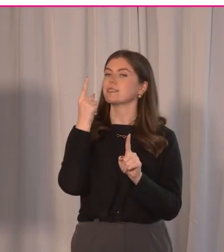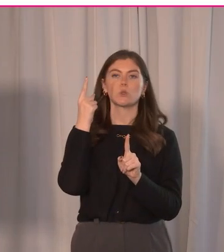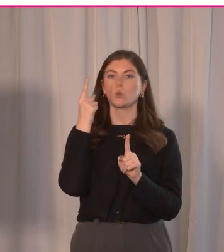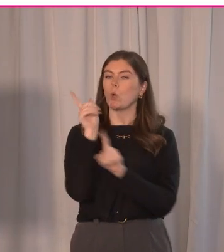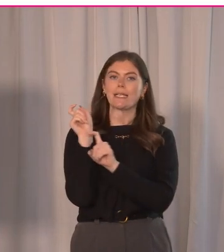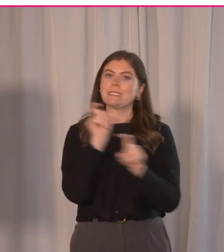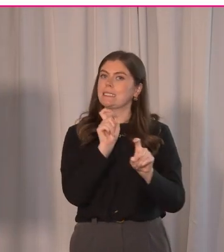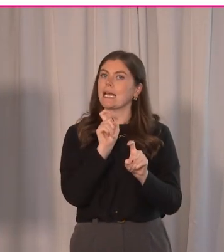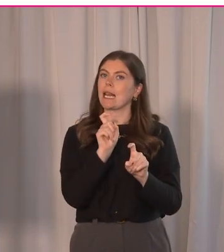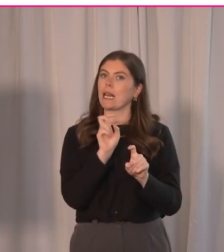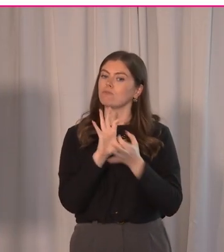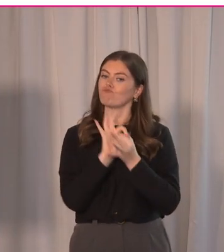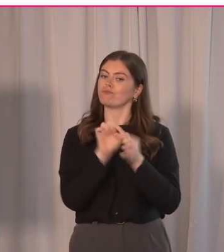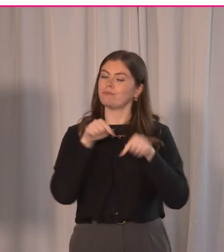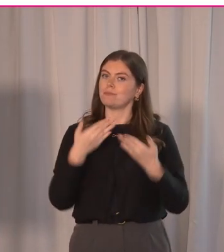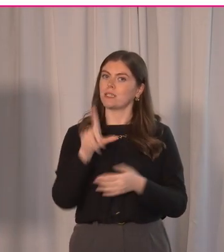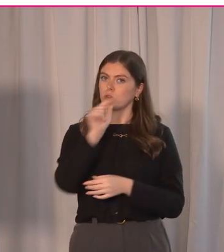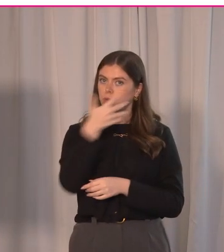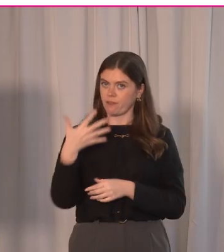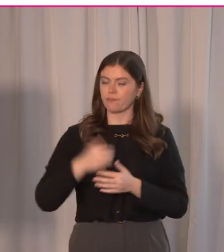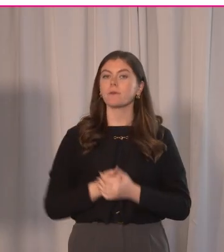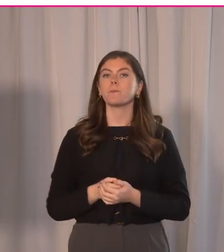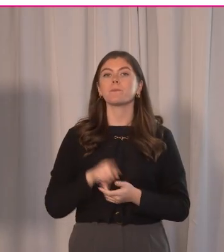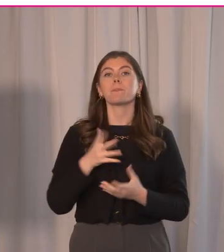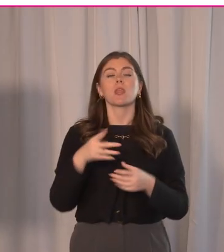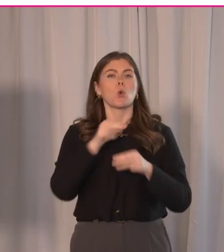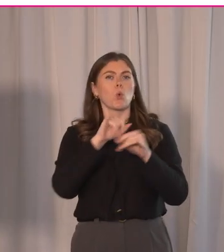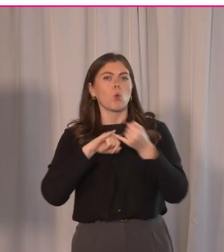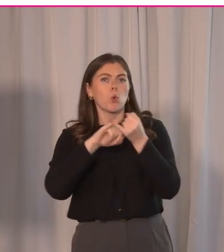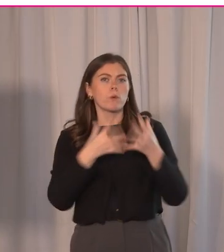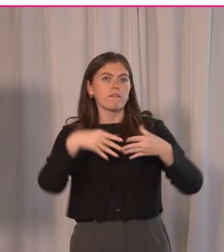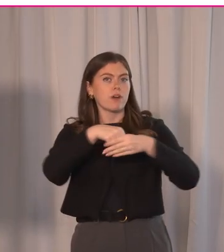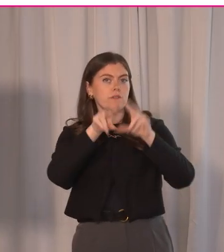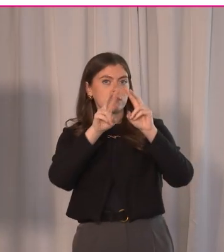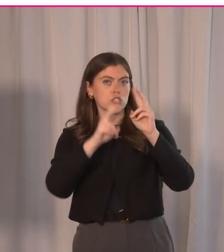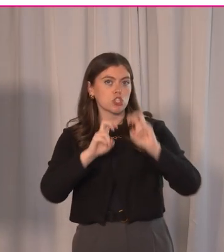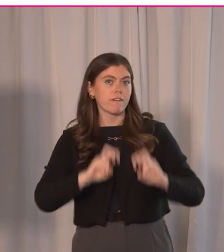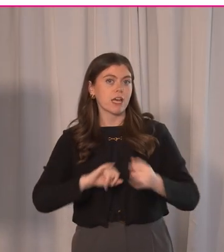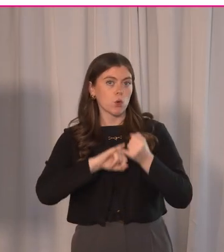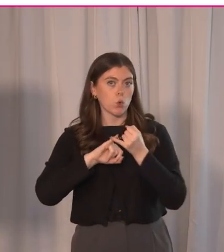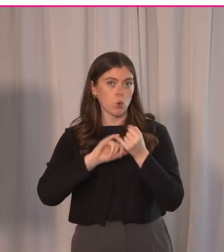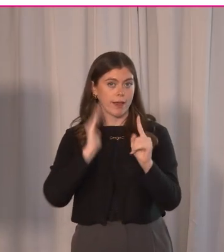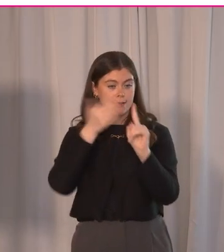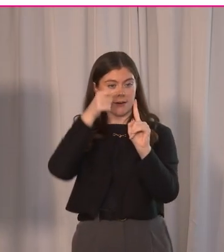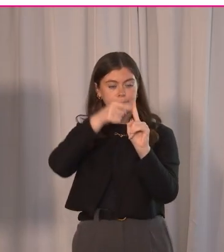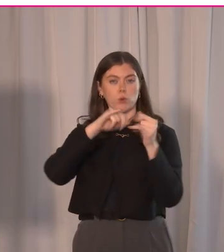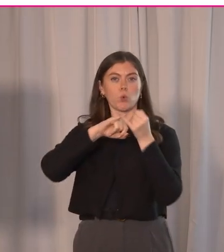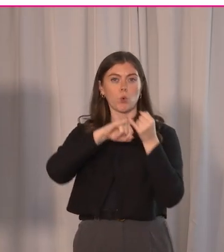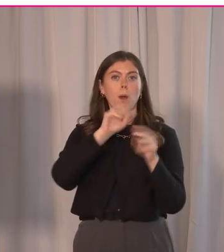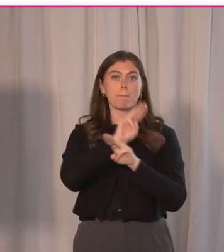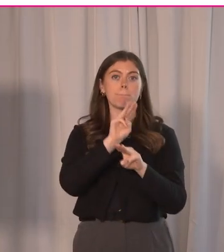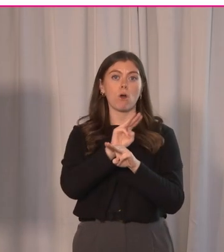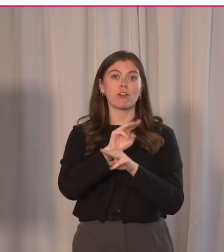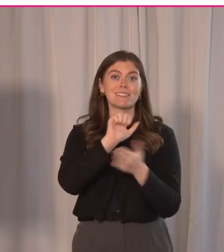very real today. In terms of the participants of the survey, The target sample were mothers aged 16 and